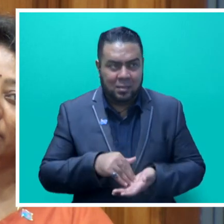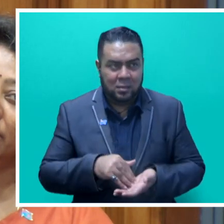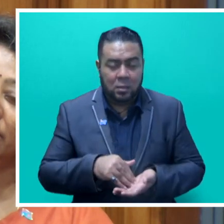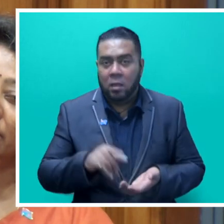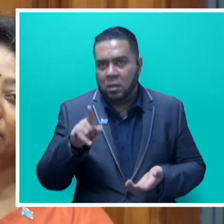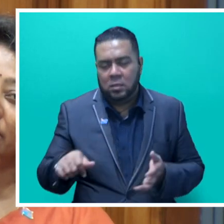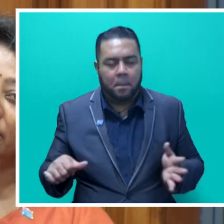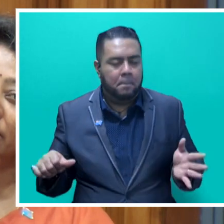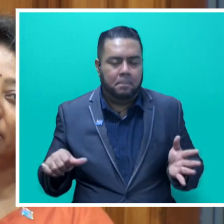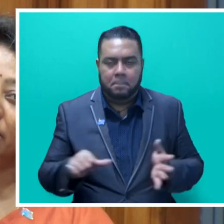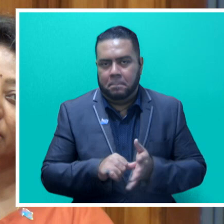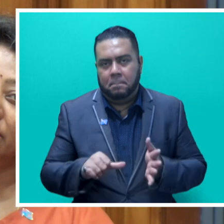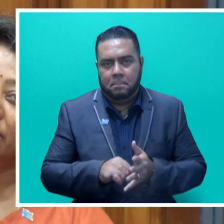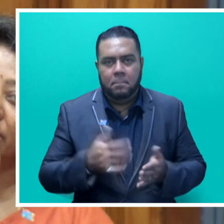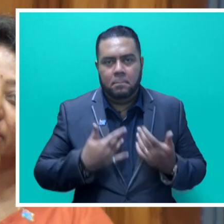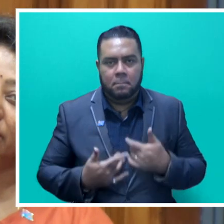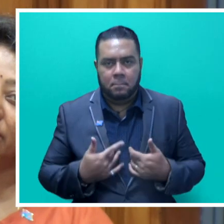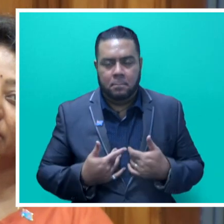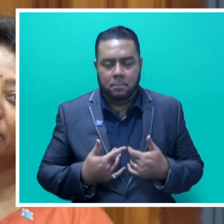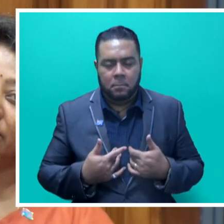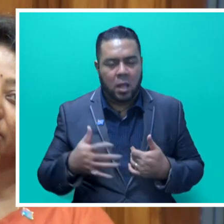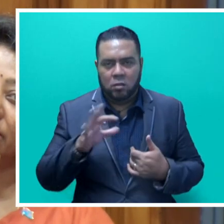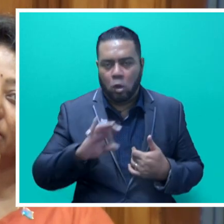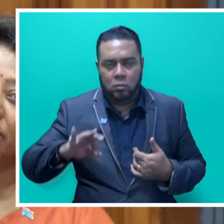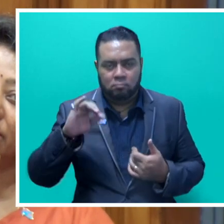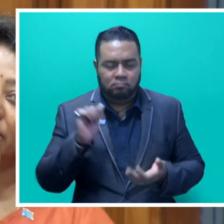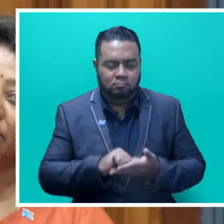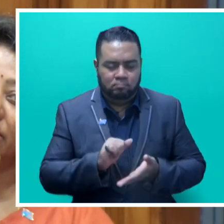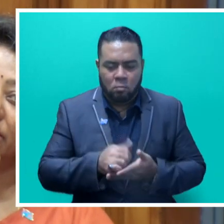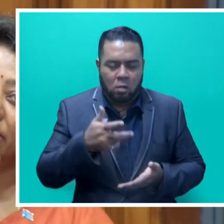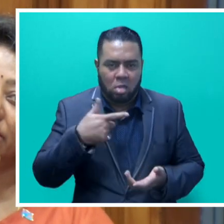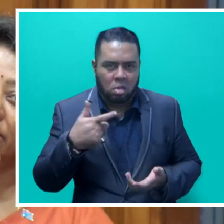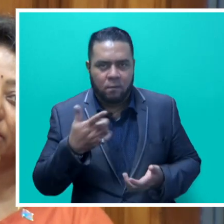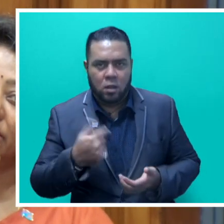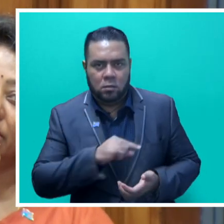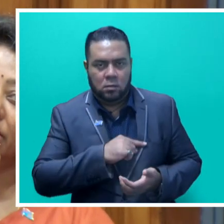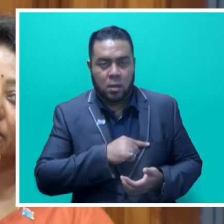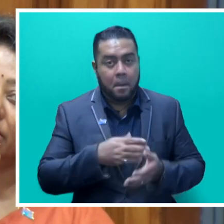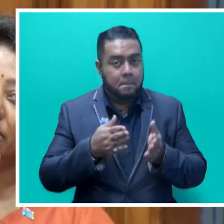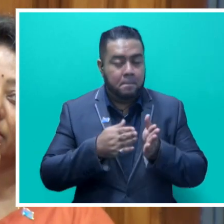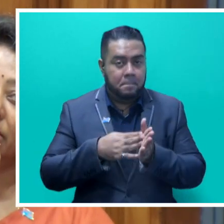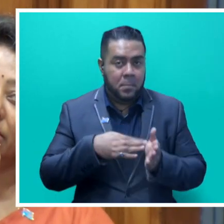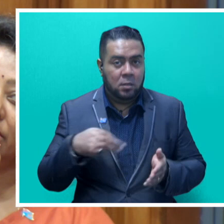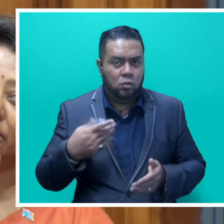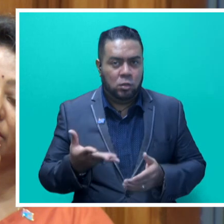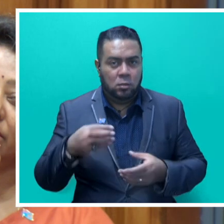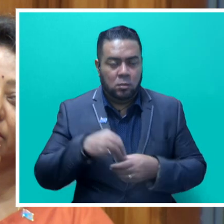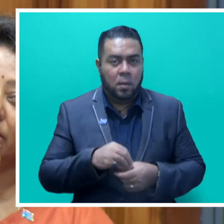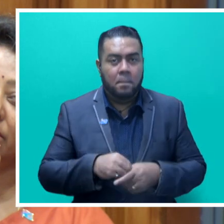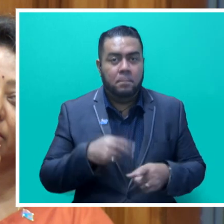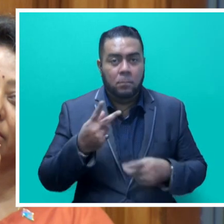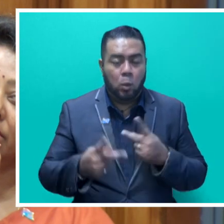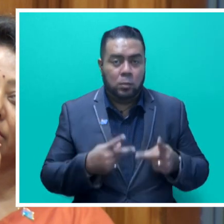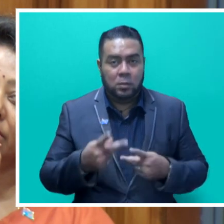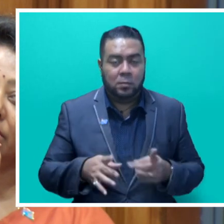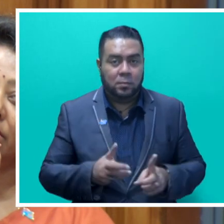life difficult, miserable, and unattractive in the rural areas. The Ministry is embarking on the process to develop the